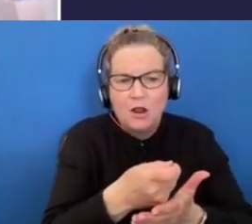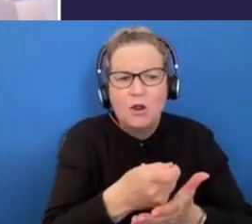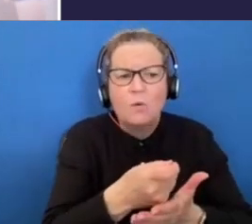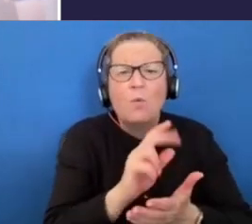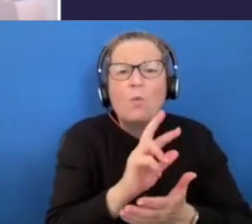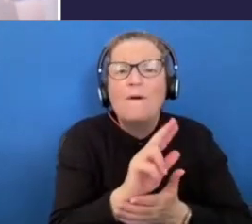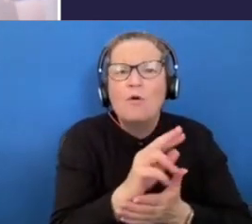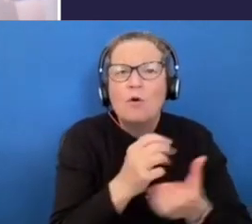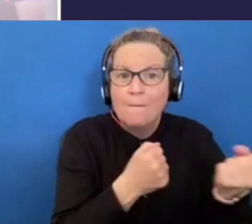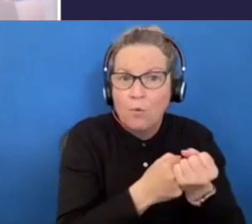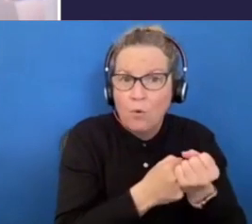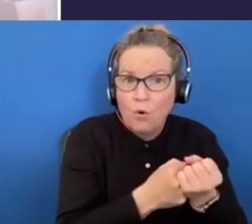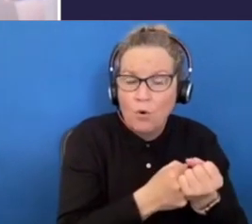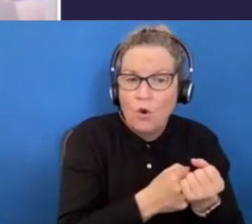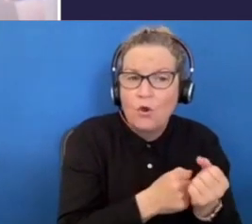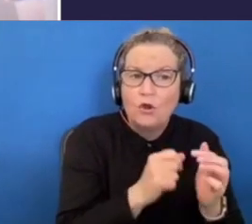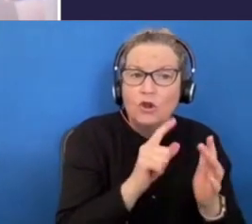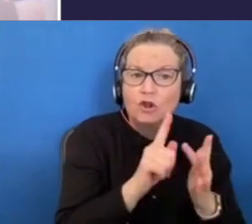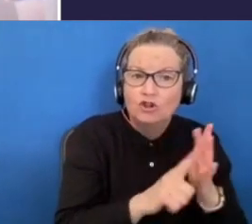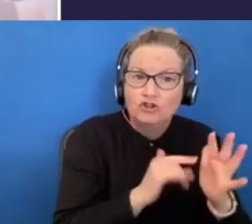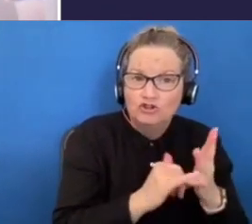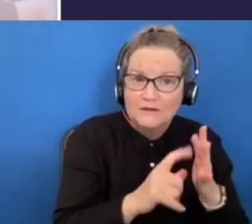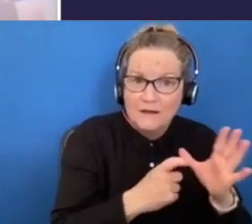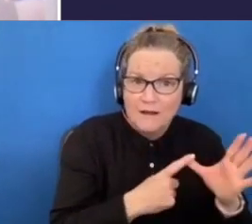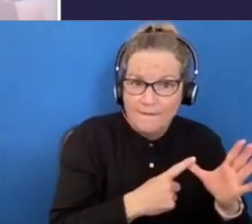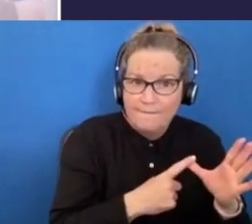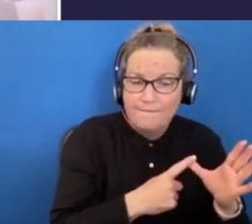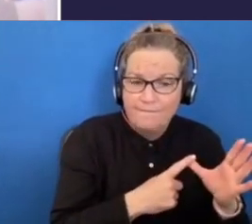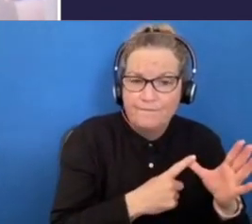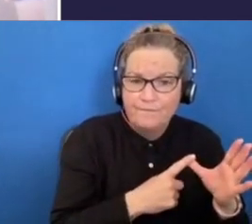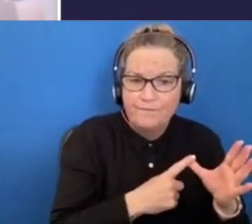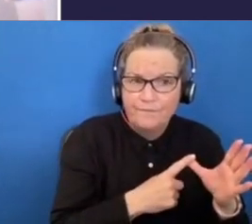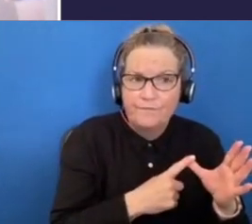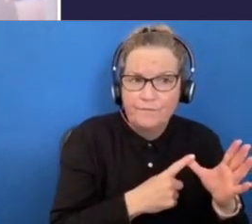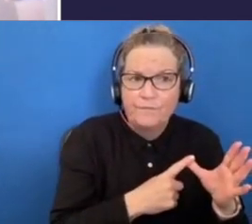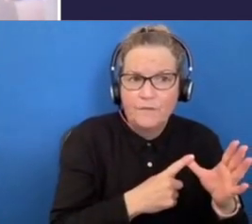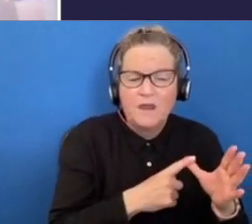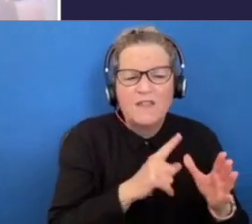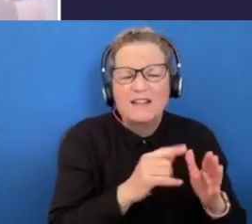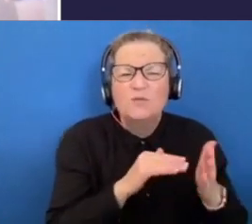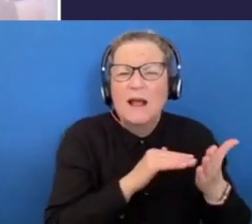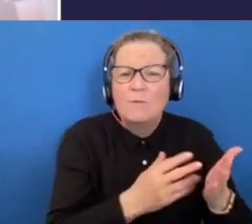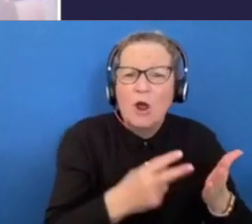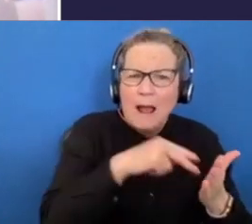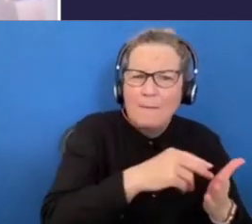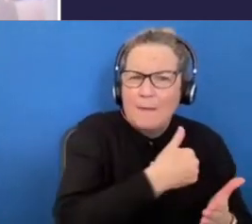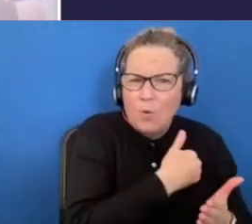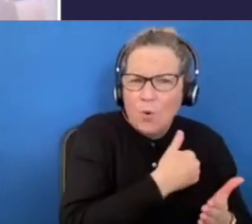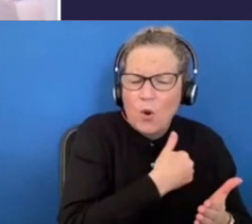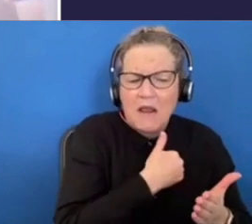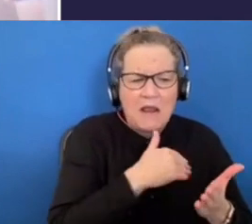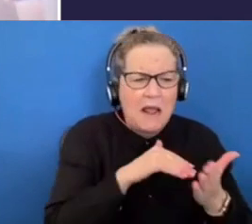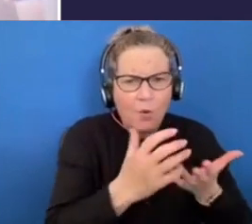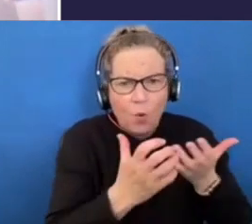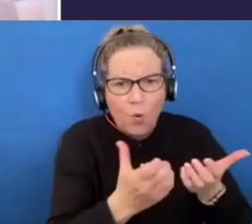actually more than just these 7 hours of paid work, and they were just to help Jess get up in the morning and to do some cooking and cleaning and things like that. It